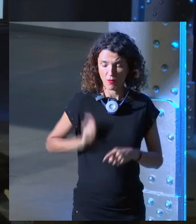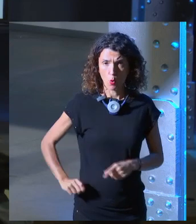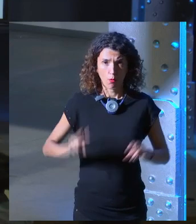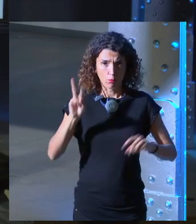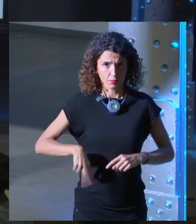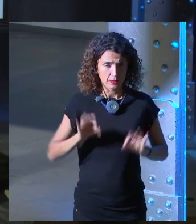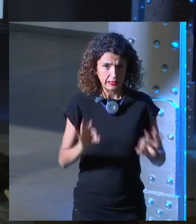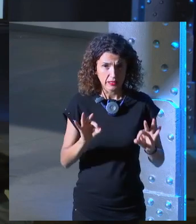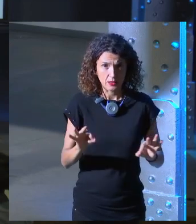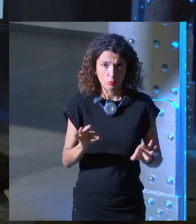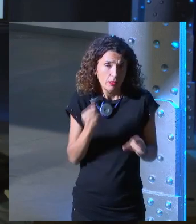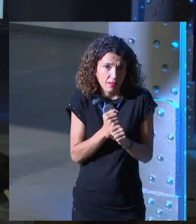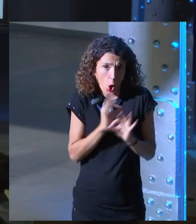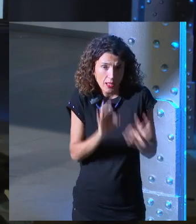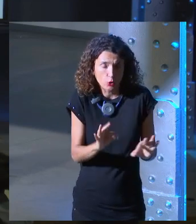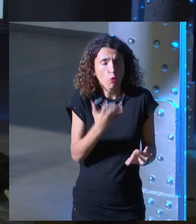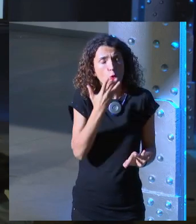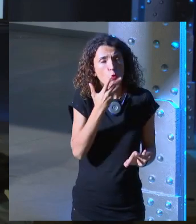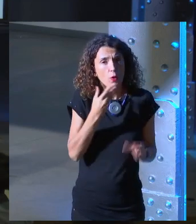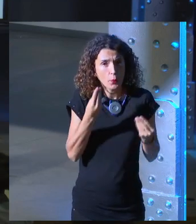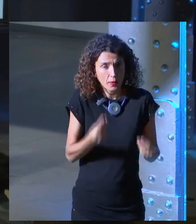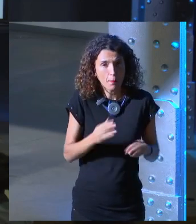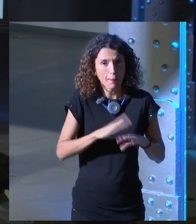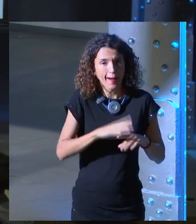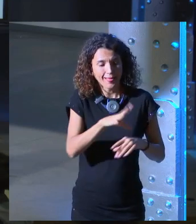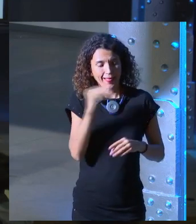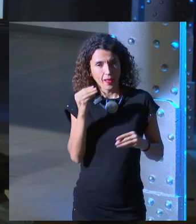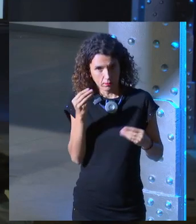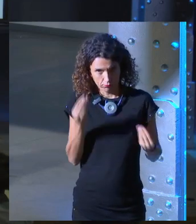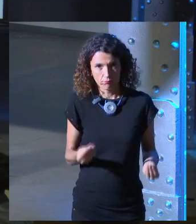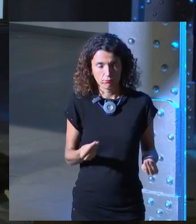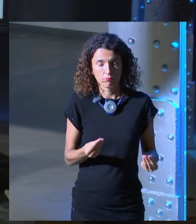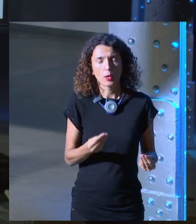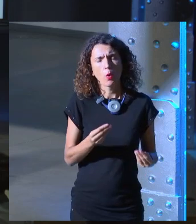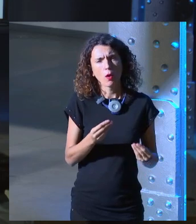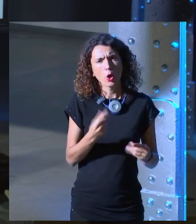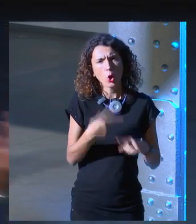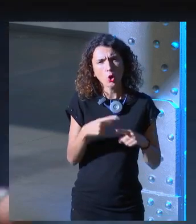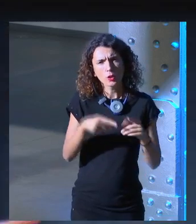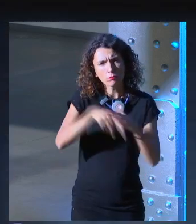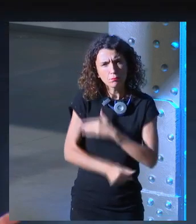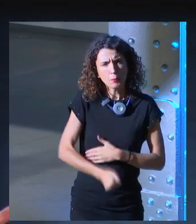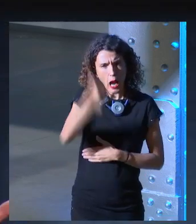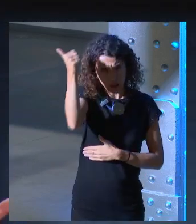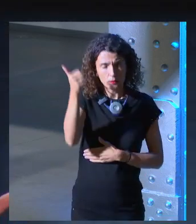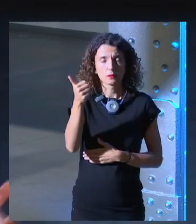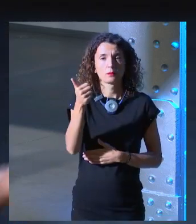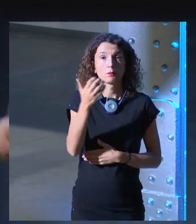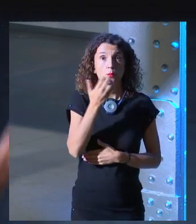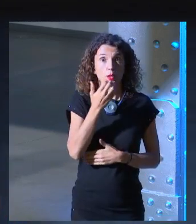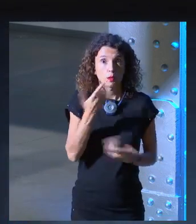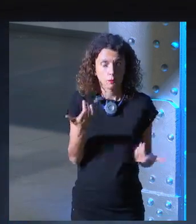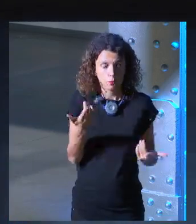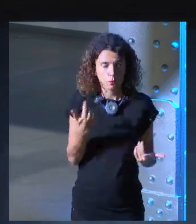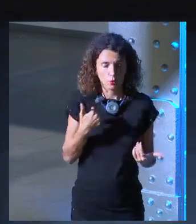understand, but it's something more than that as well. So everything that you know, everything that you are, can